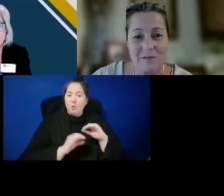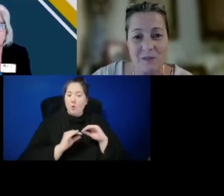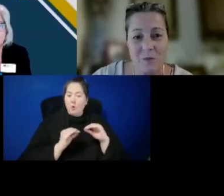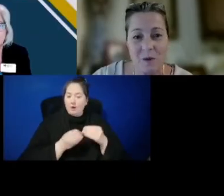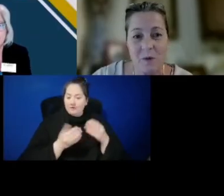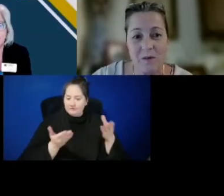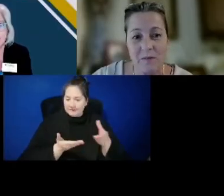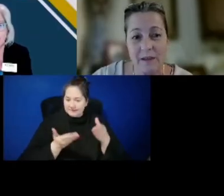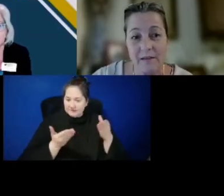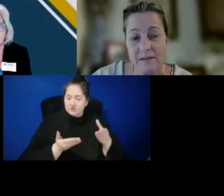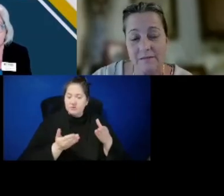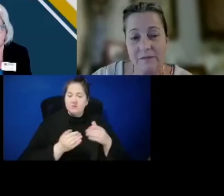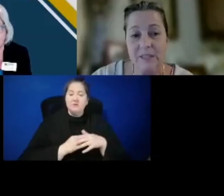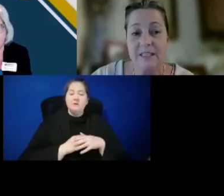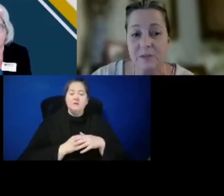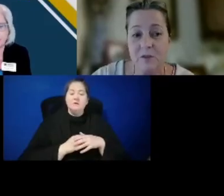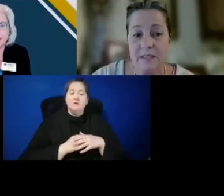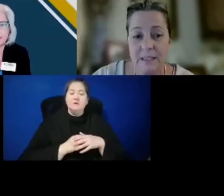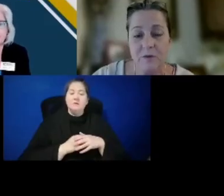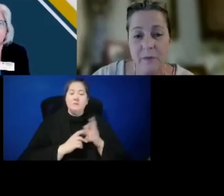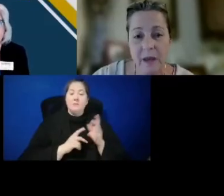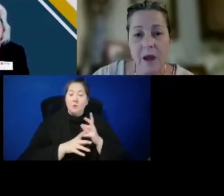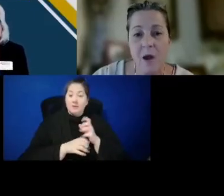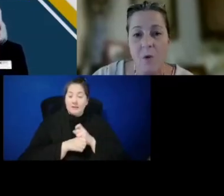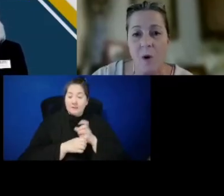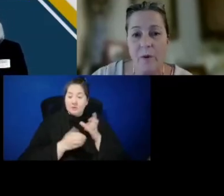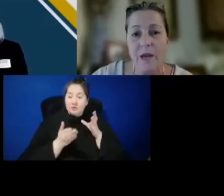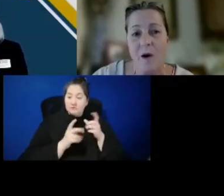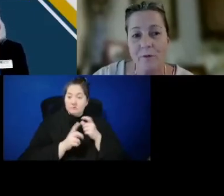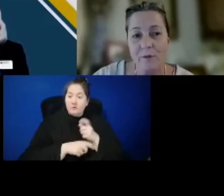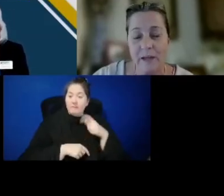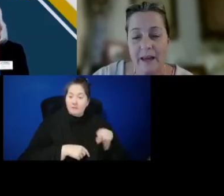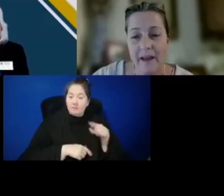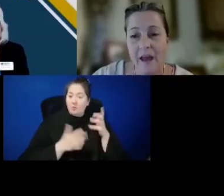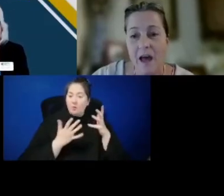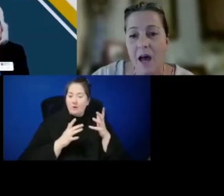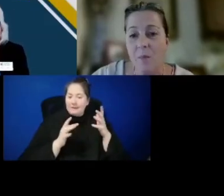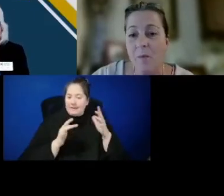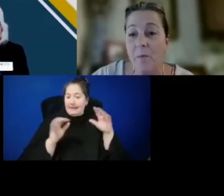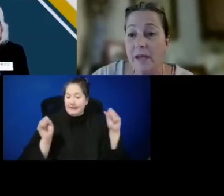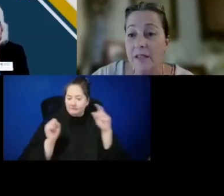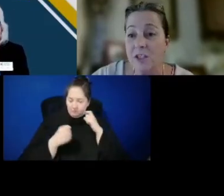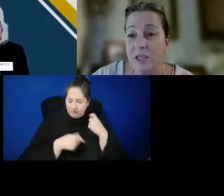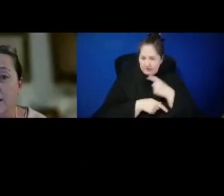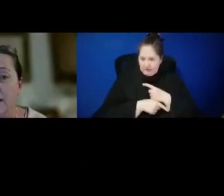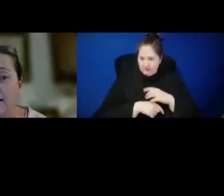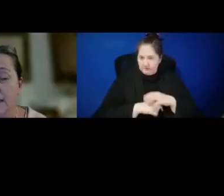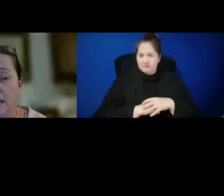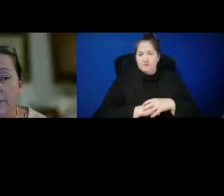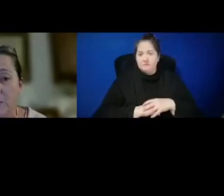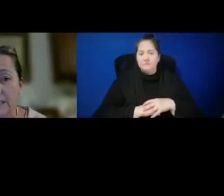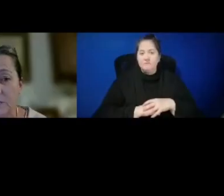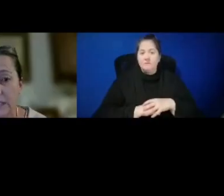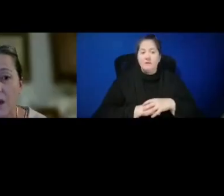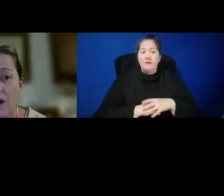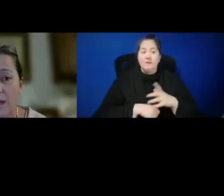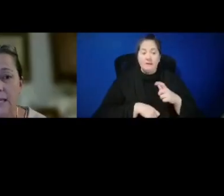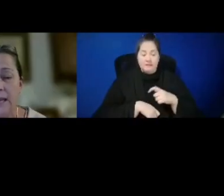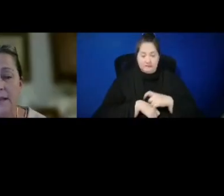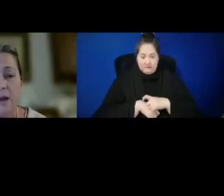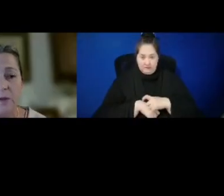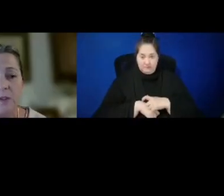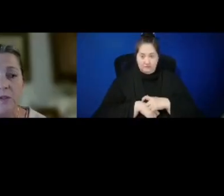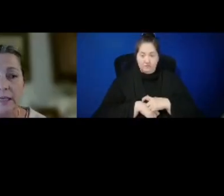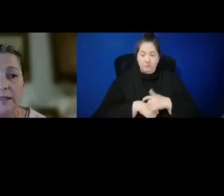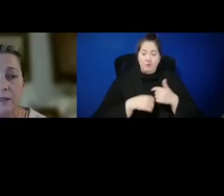course the people that receive services from them were already gone for the day. But she, at the time that we